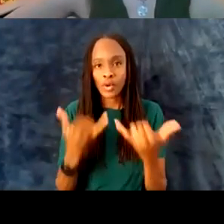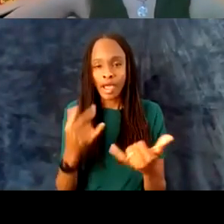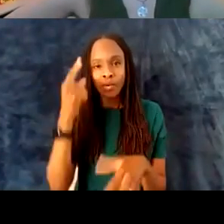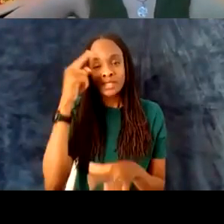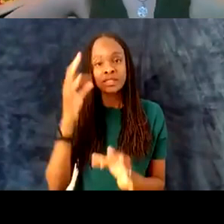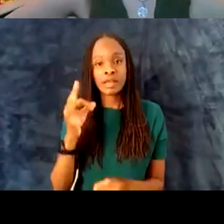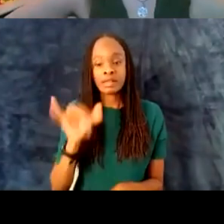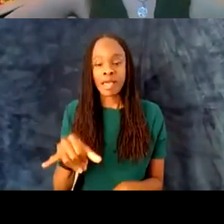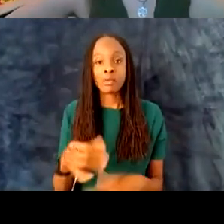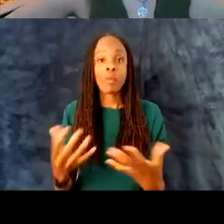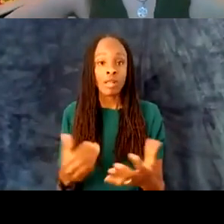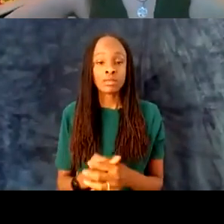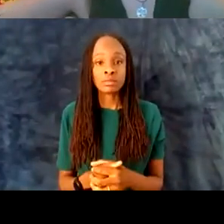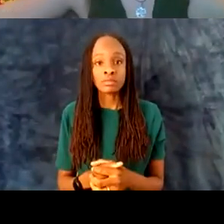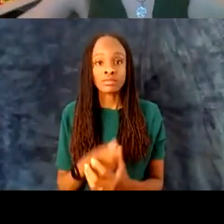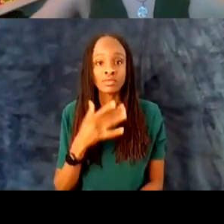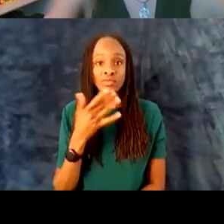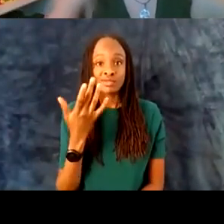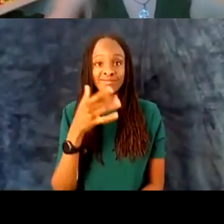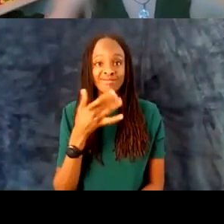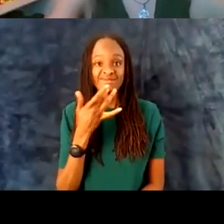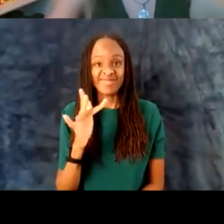that, it was fortunate to get some funding